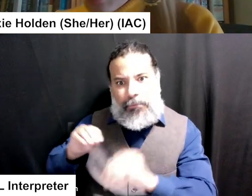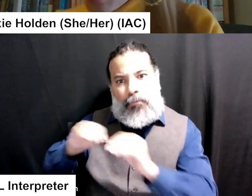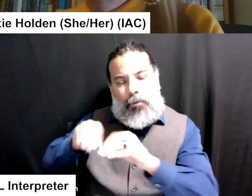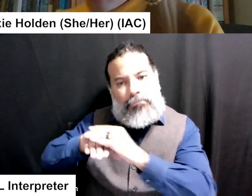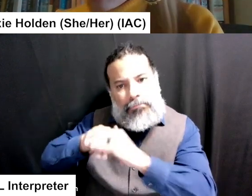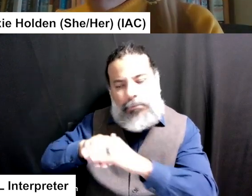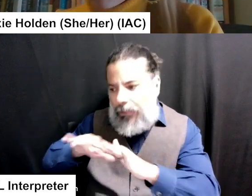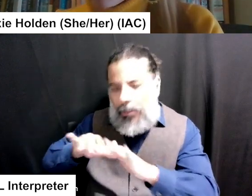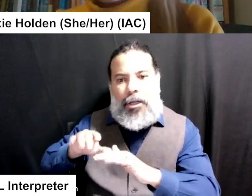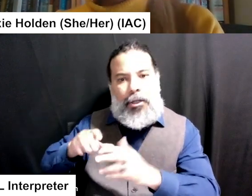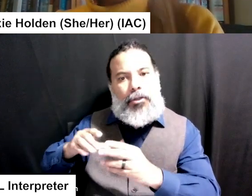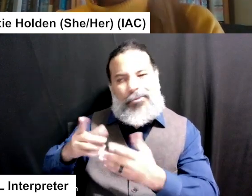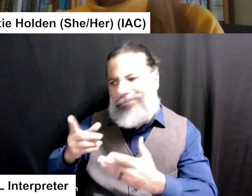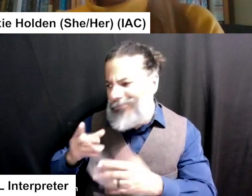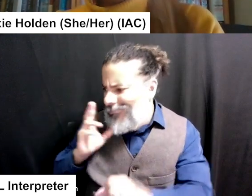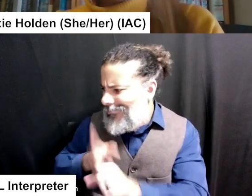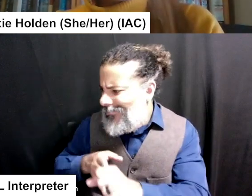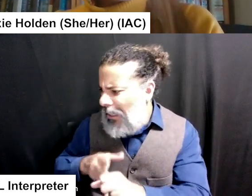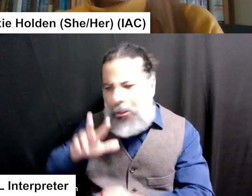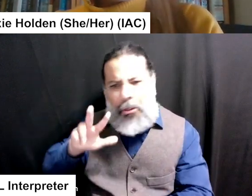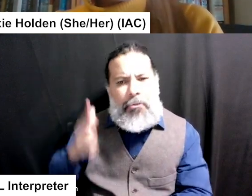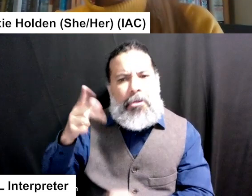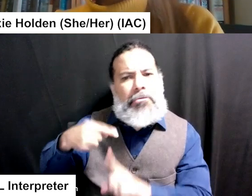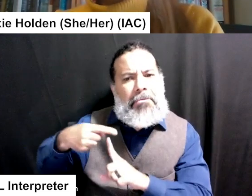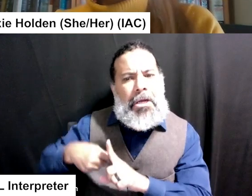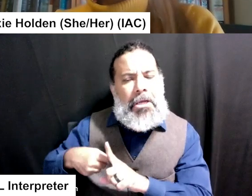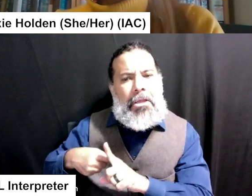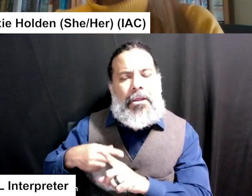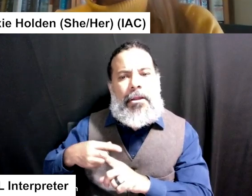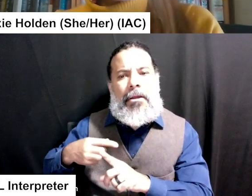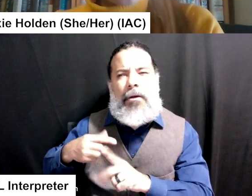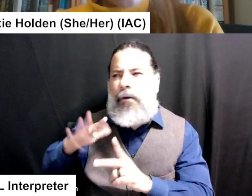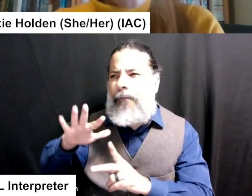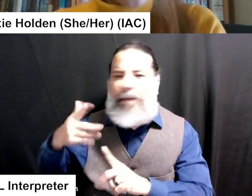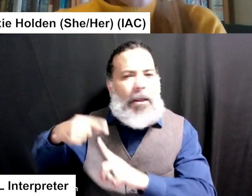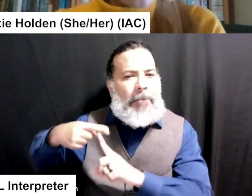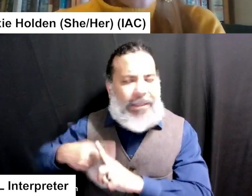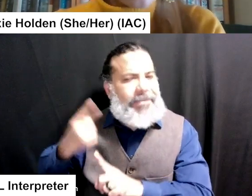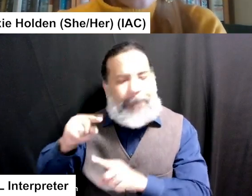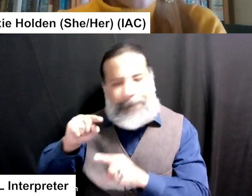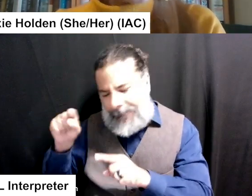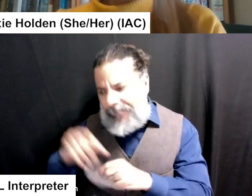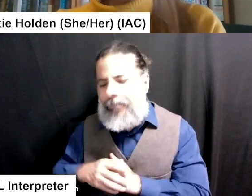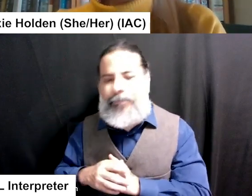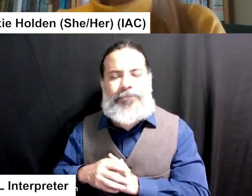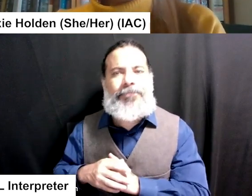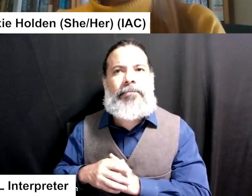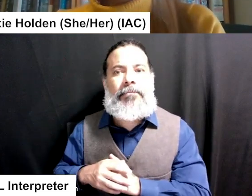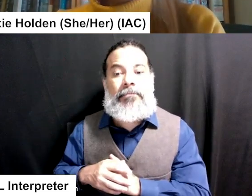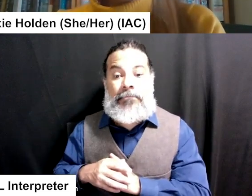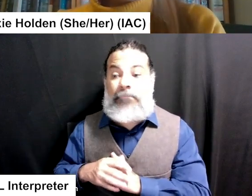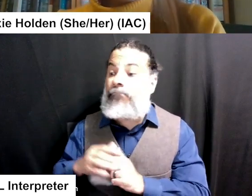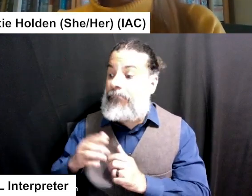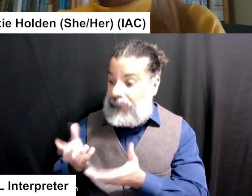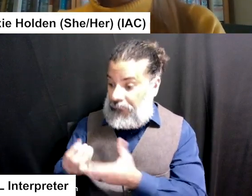accessible. You can do a buy-in for like $3 a month or $5 a month. And once the